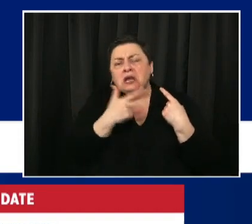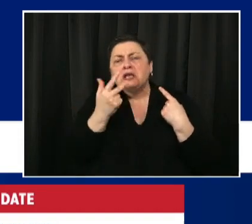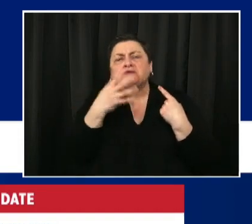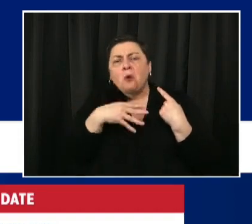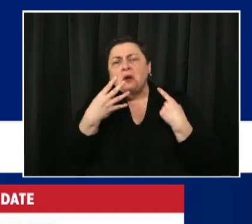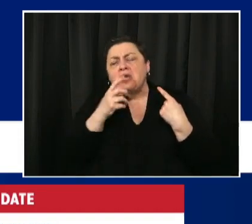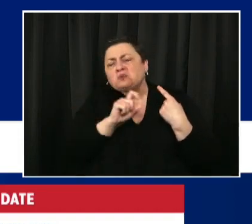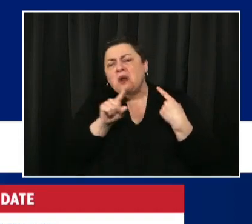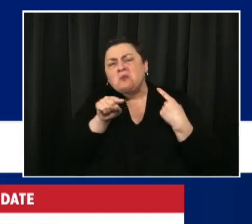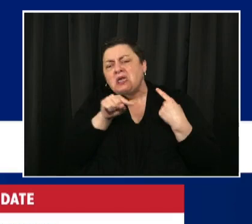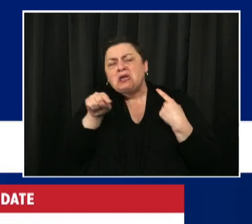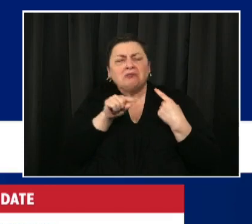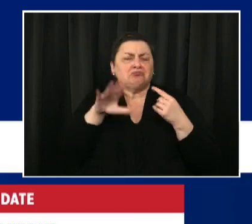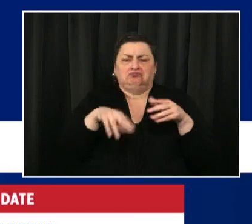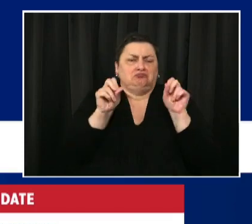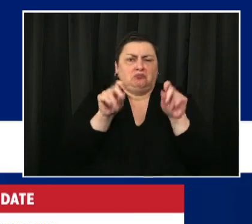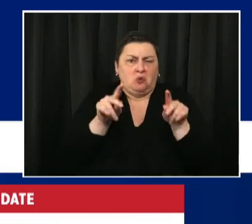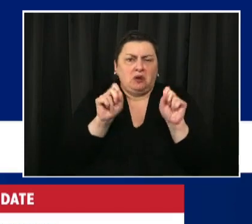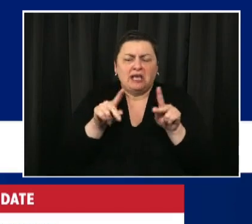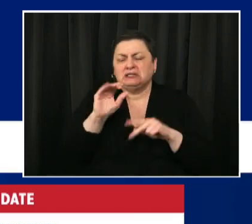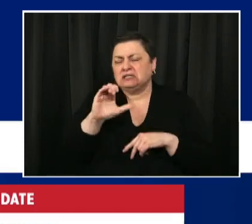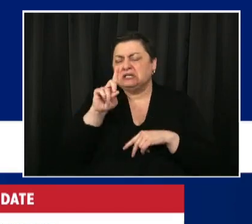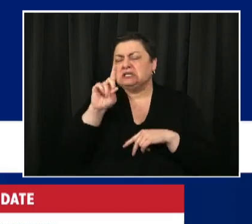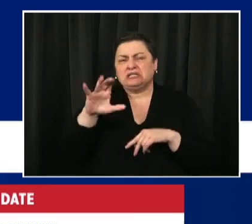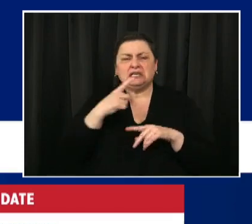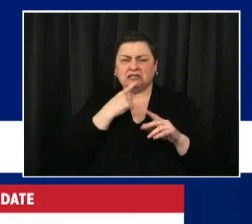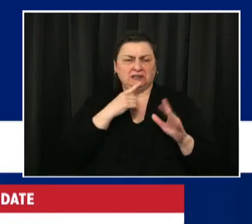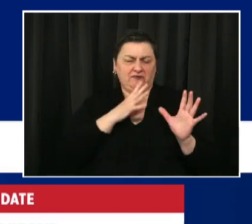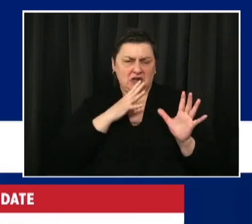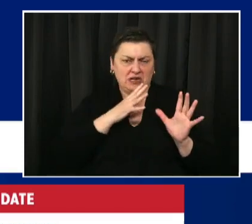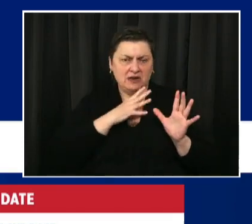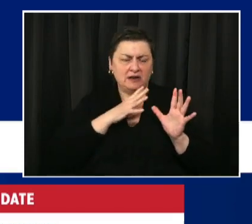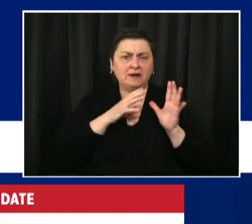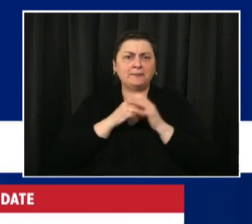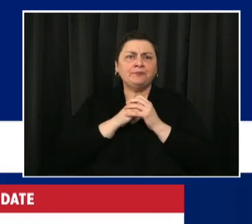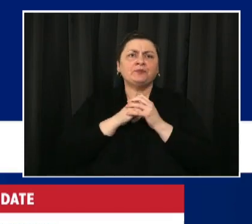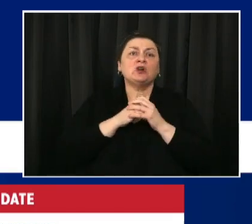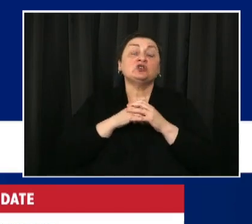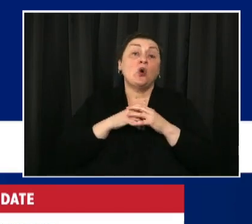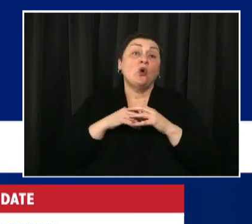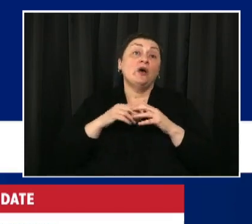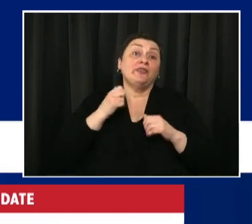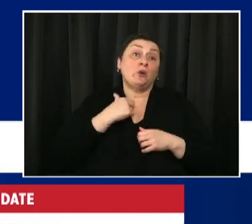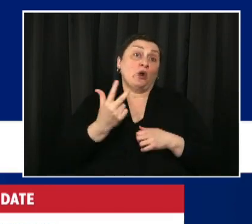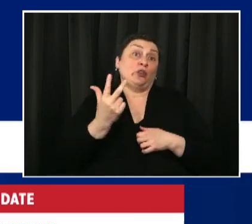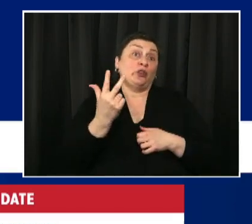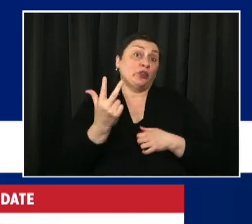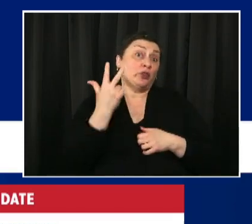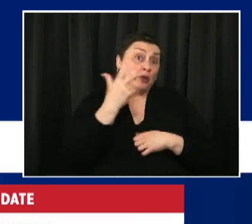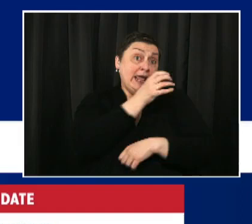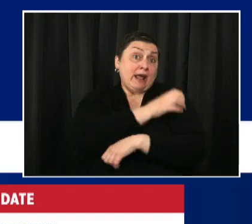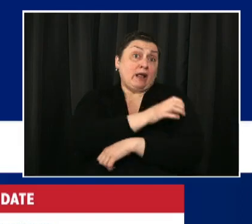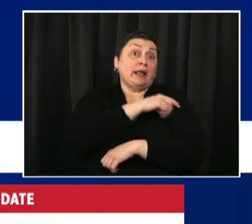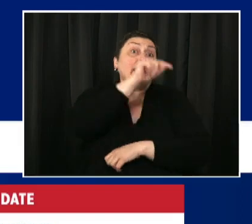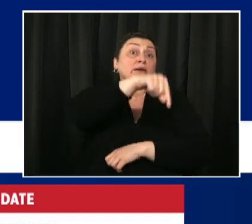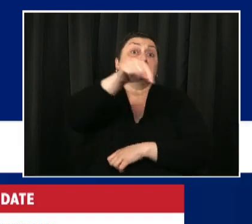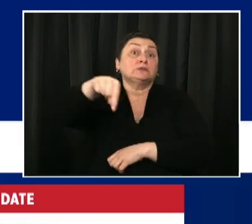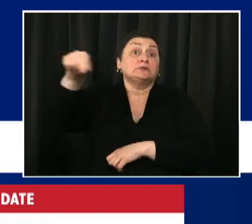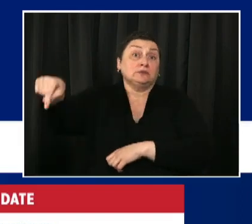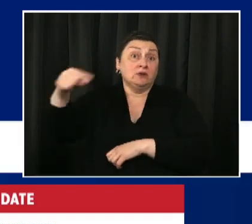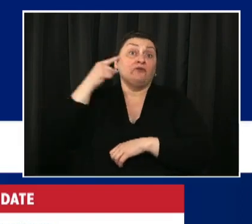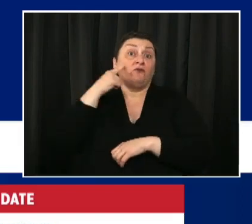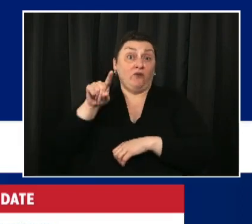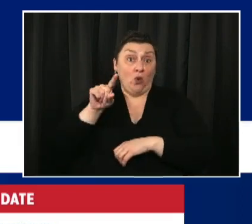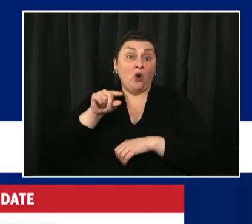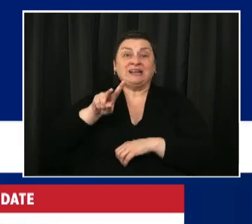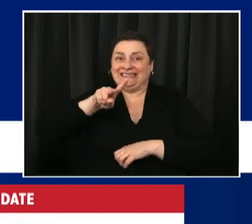week, and that's consistent with the CDC guidelines. So there were 3 second dose clinics and 12 first dose clinics. Those